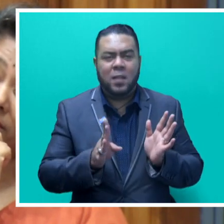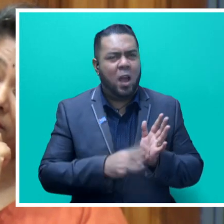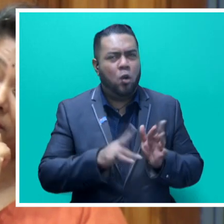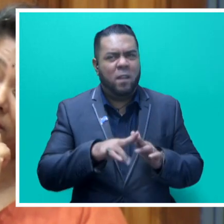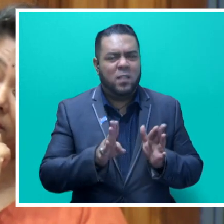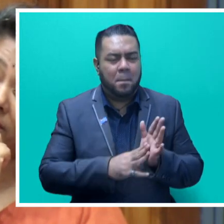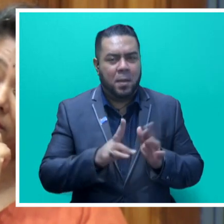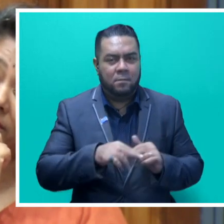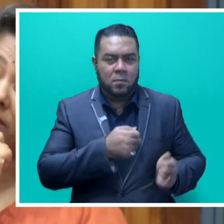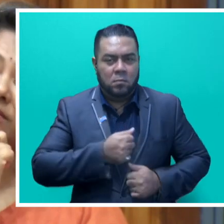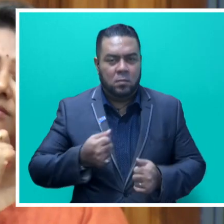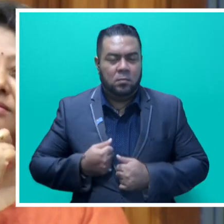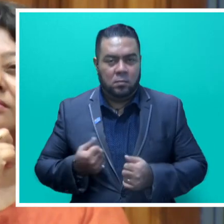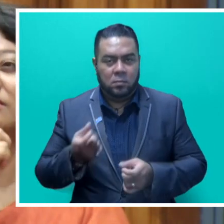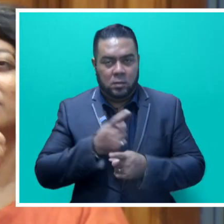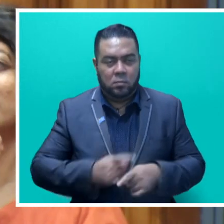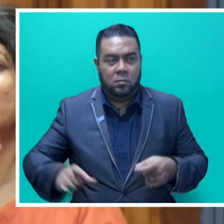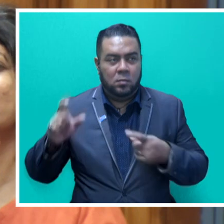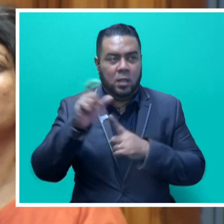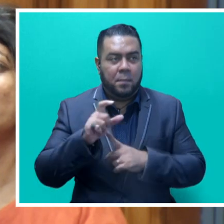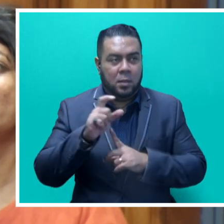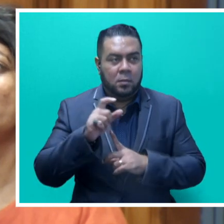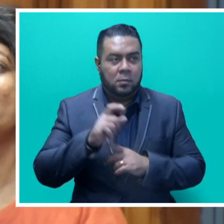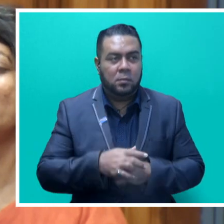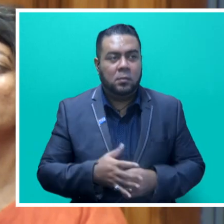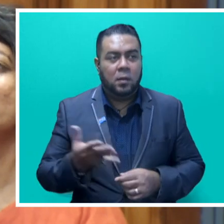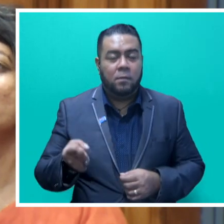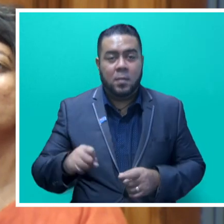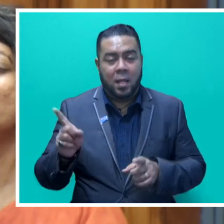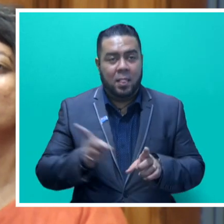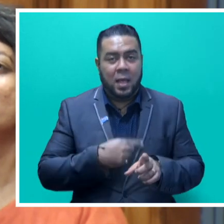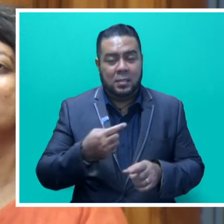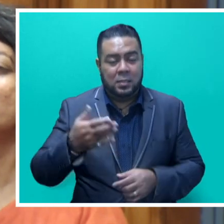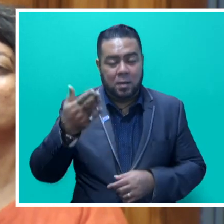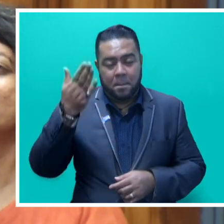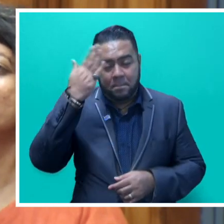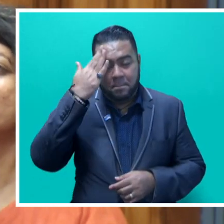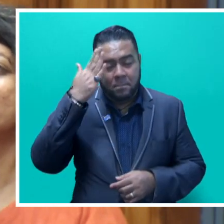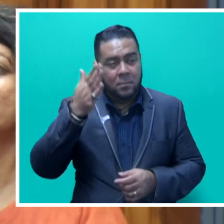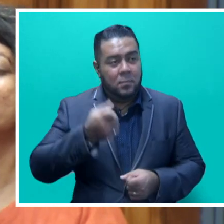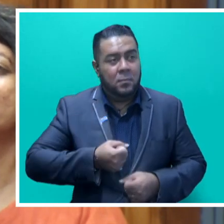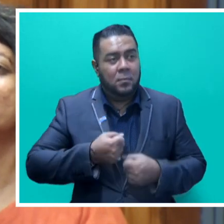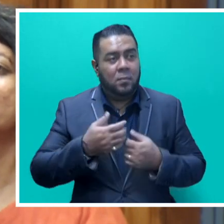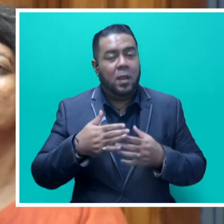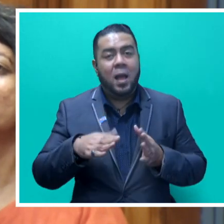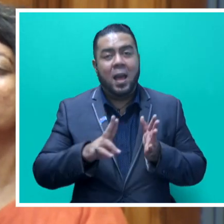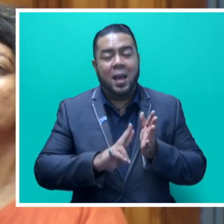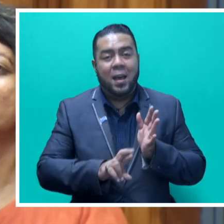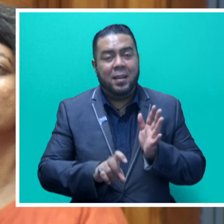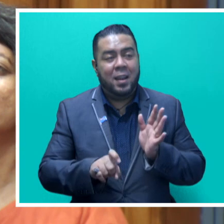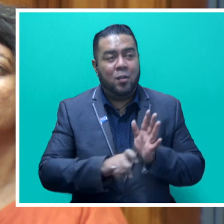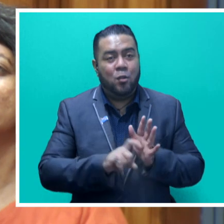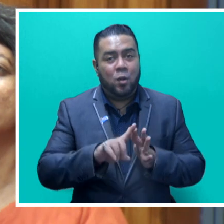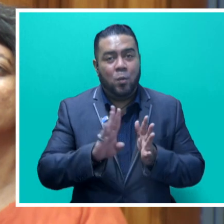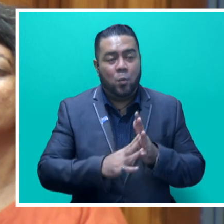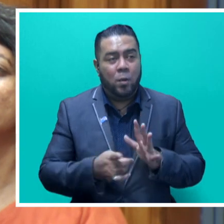by 1990. I seek the indulgence and forbearance of my late maternal grandmother's chiefly clan of the Bonirawa in